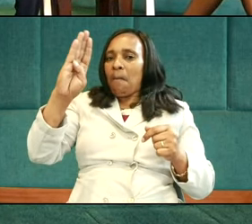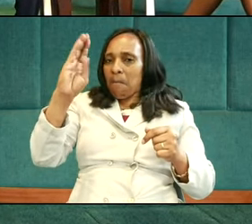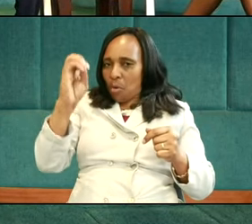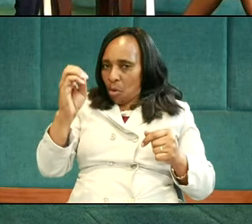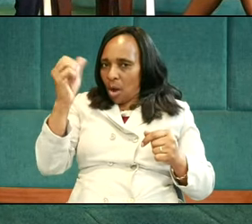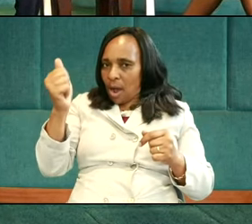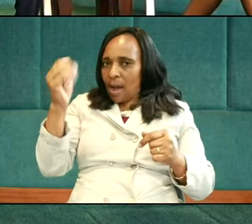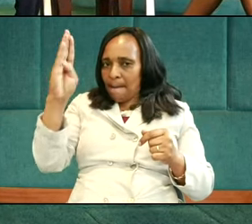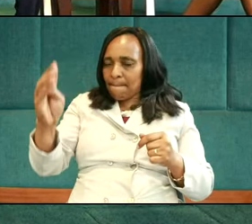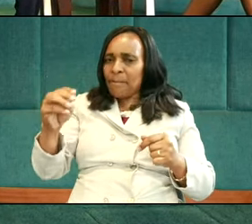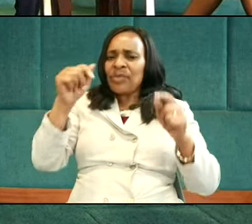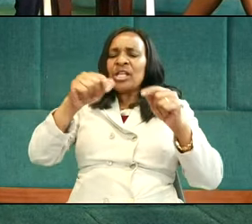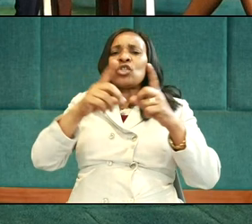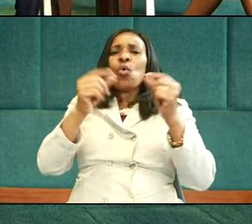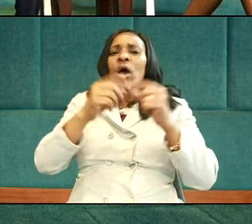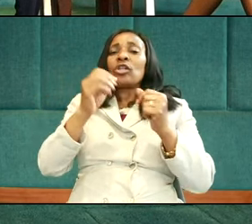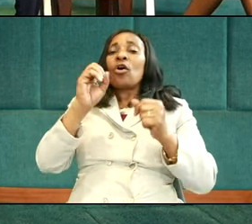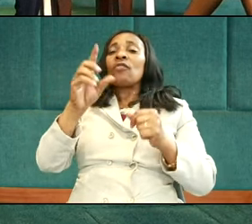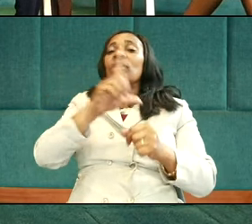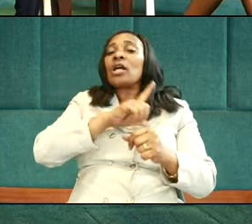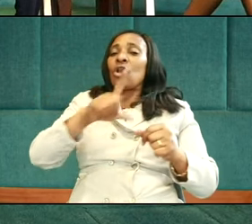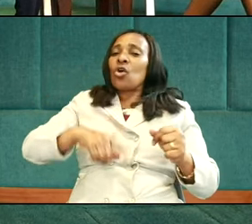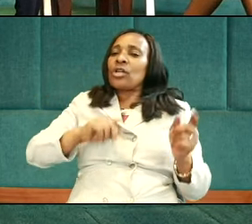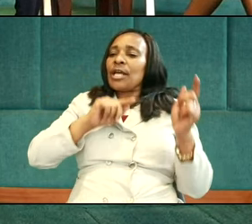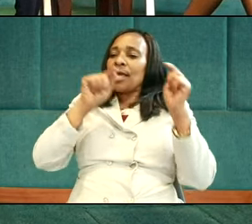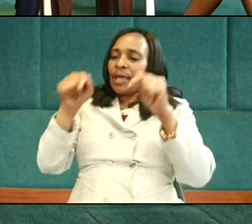But this word of the Lord came to